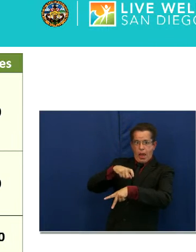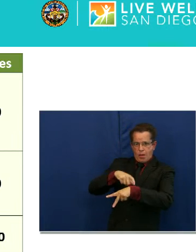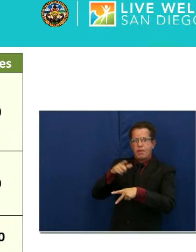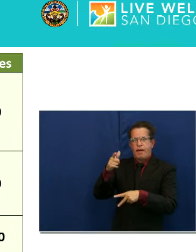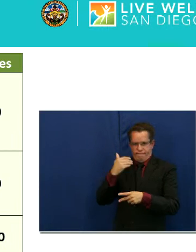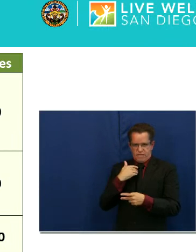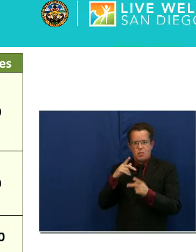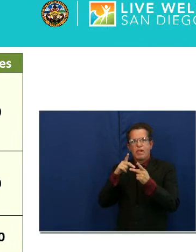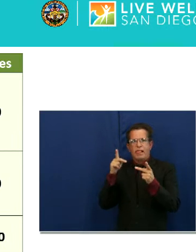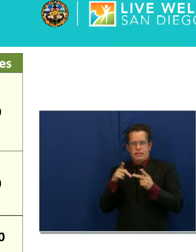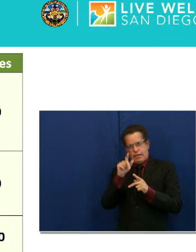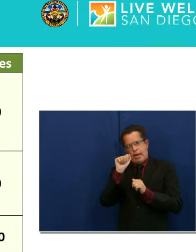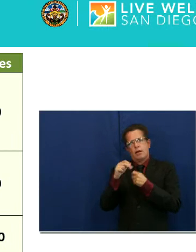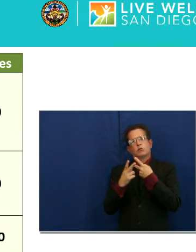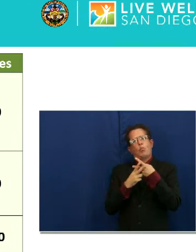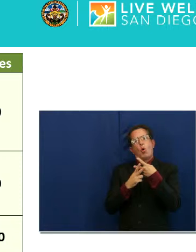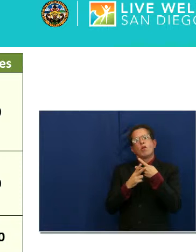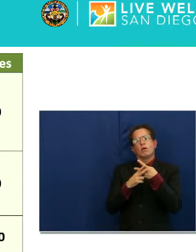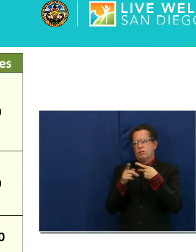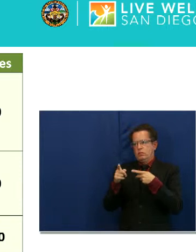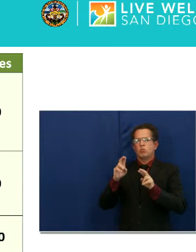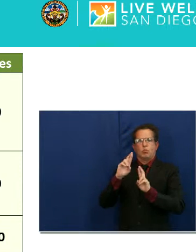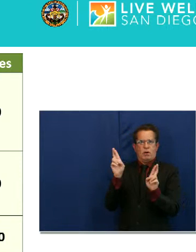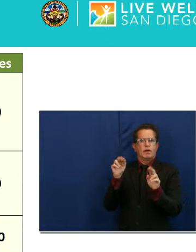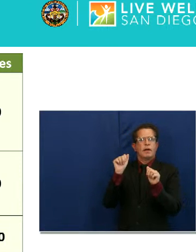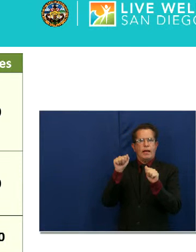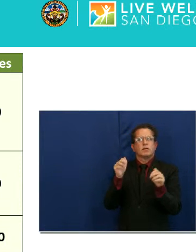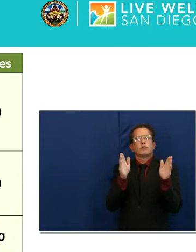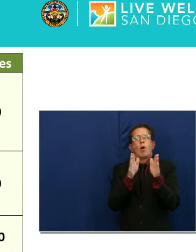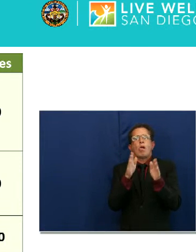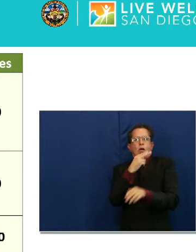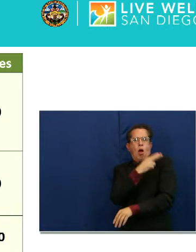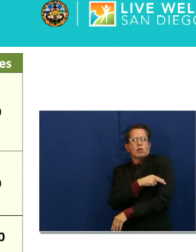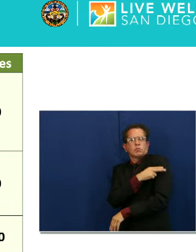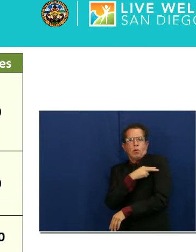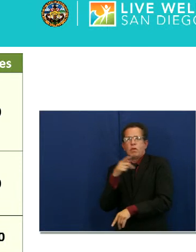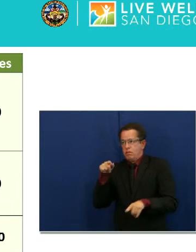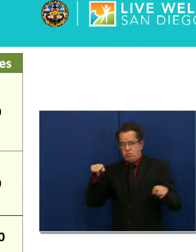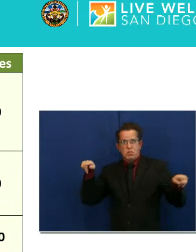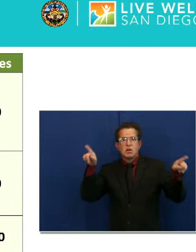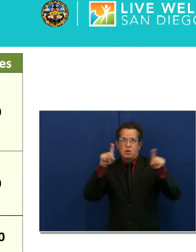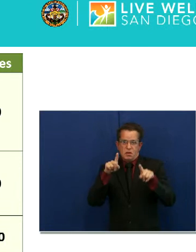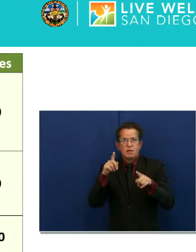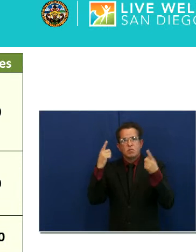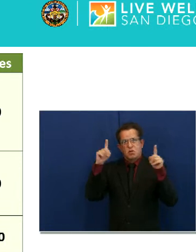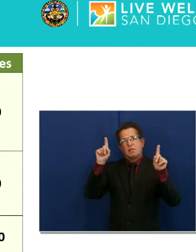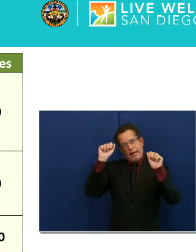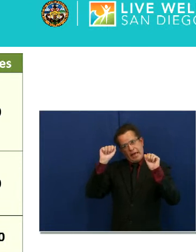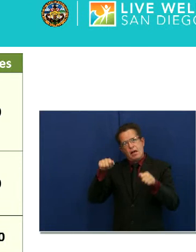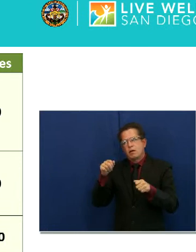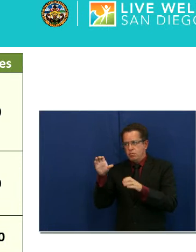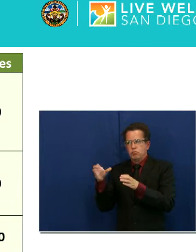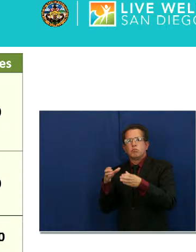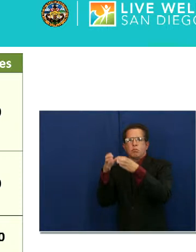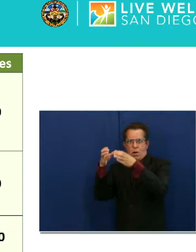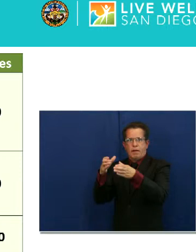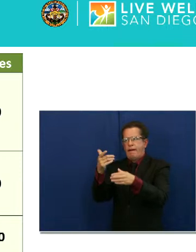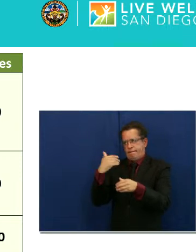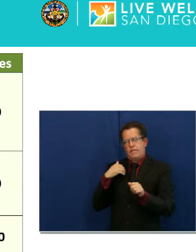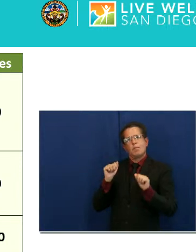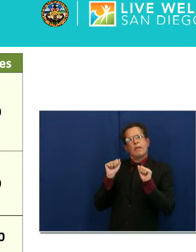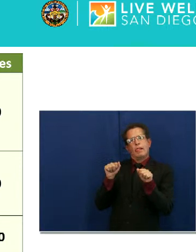their vaccines, and any of our smaller hospitals to have the capacity